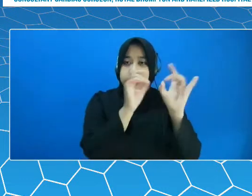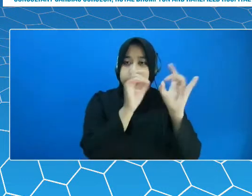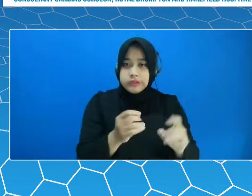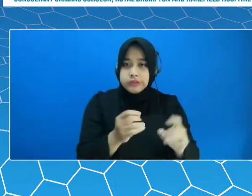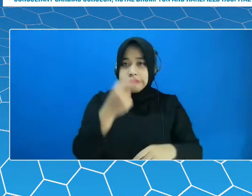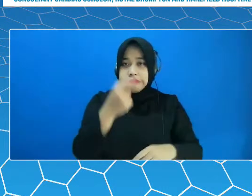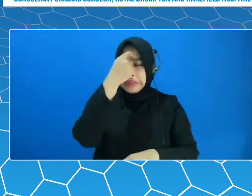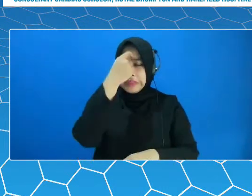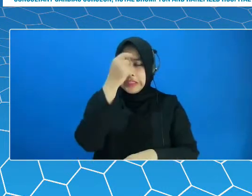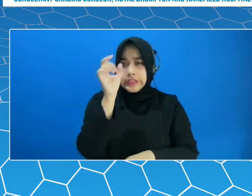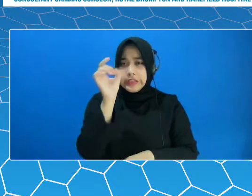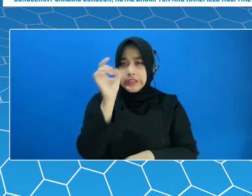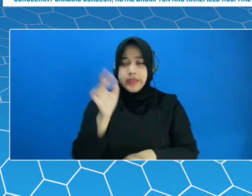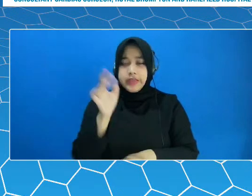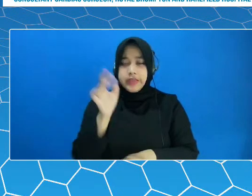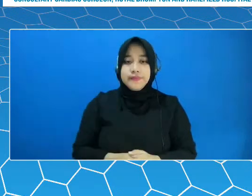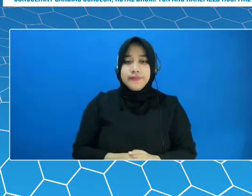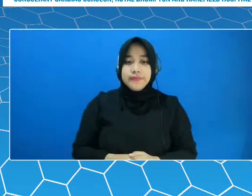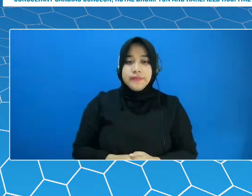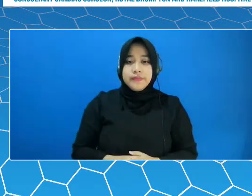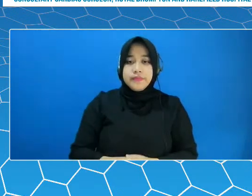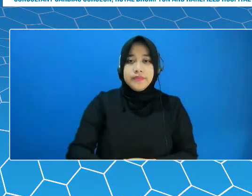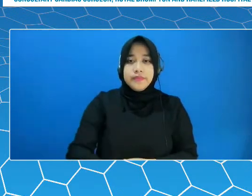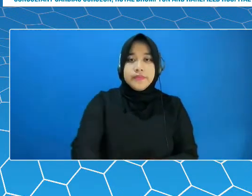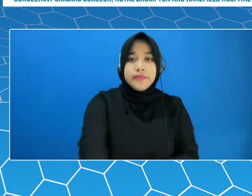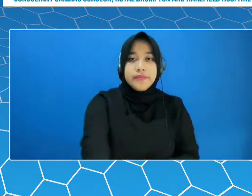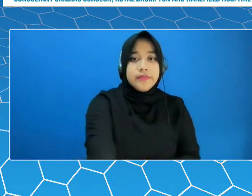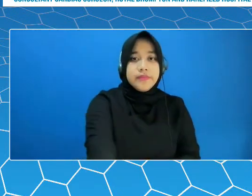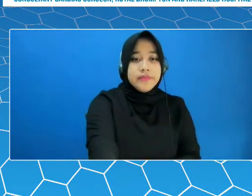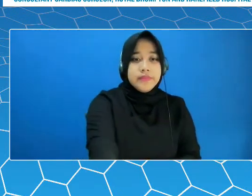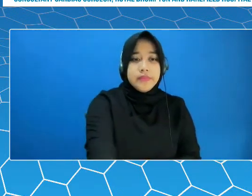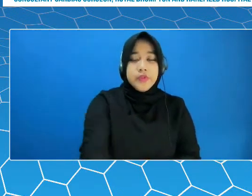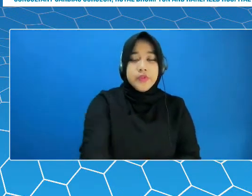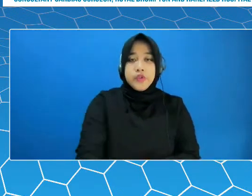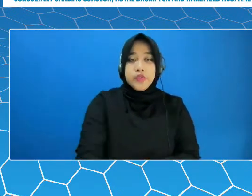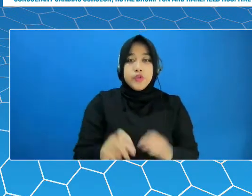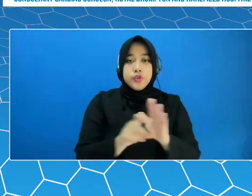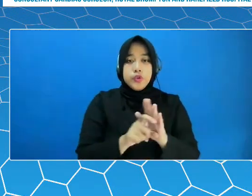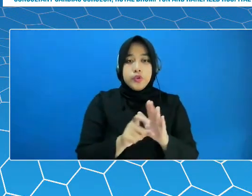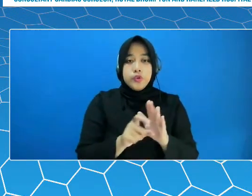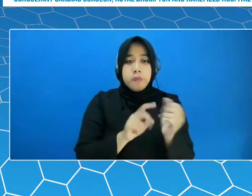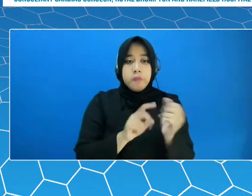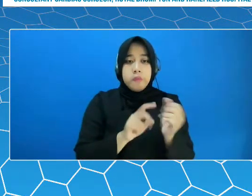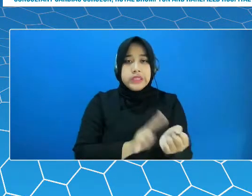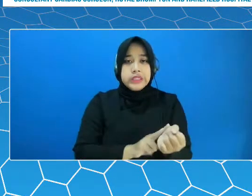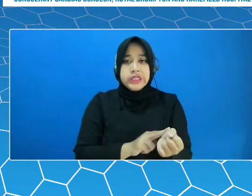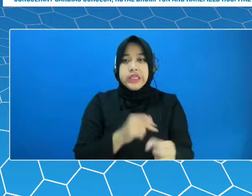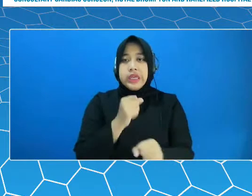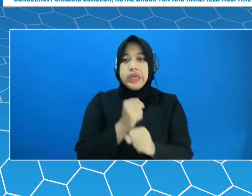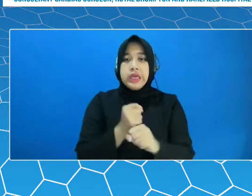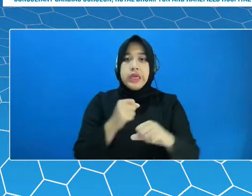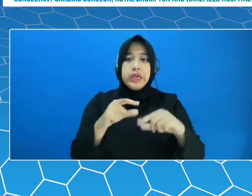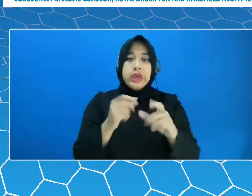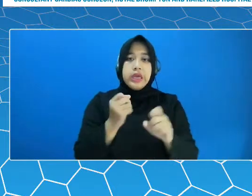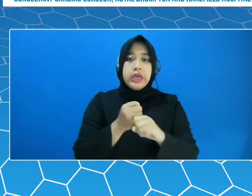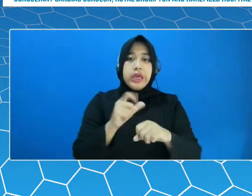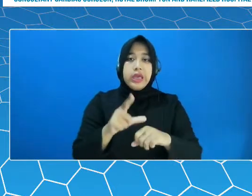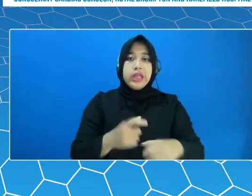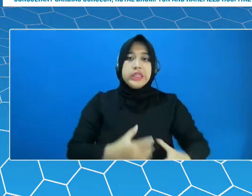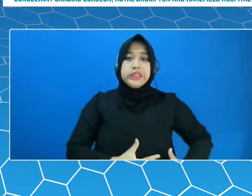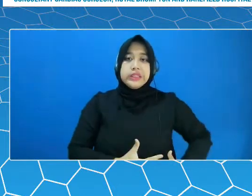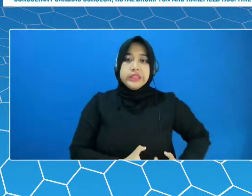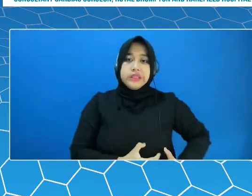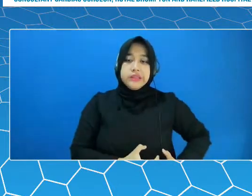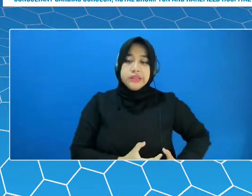with renal failure patients. So between the 2 hospitals, we invited the rest of the surgeons from other